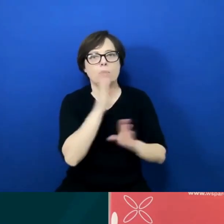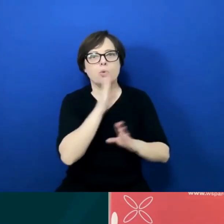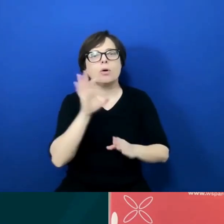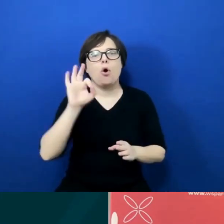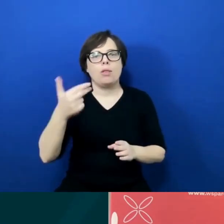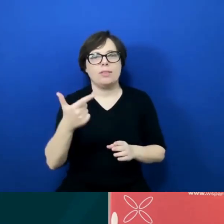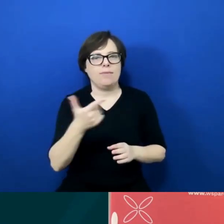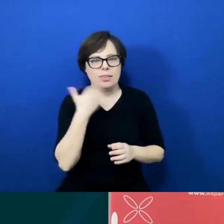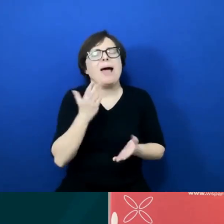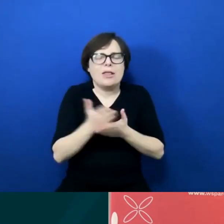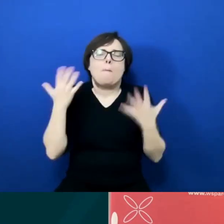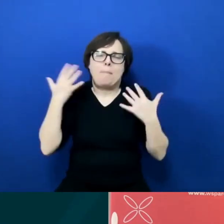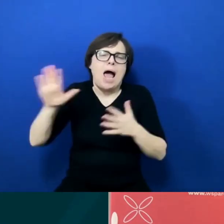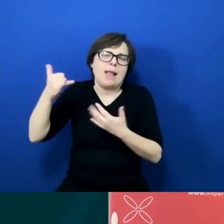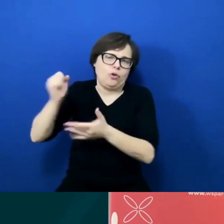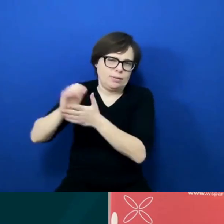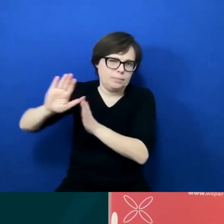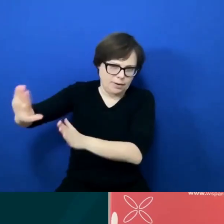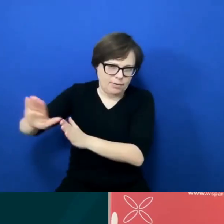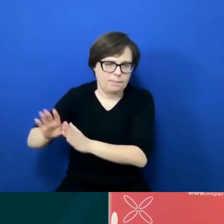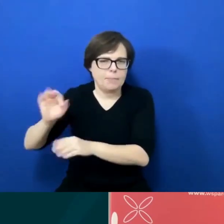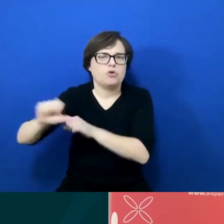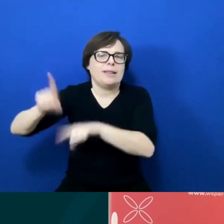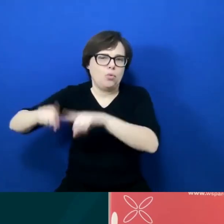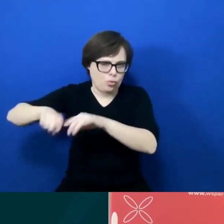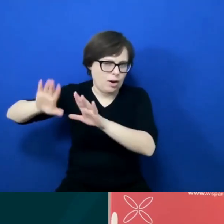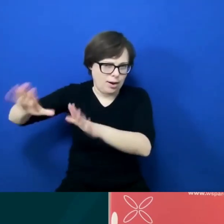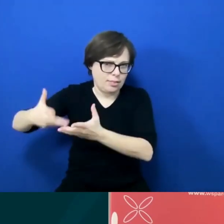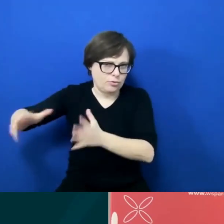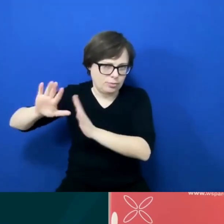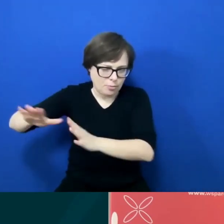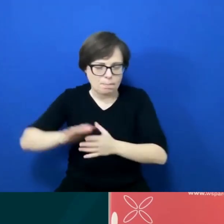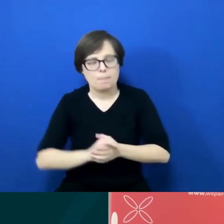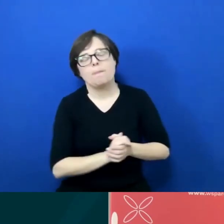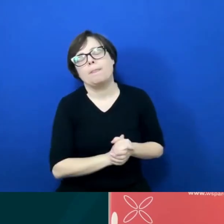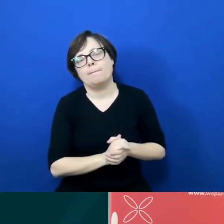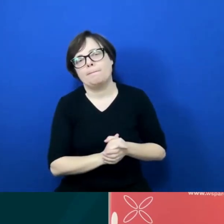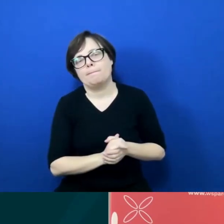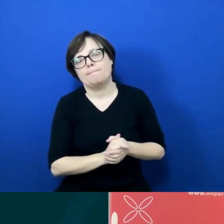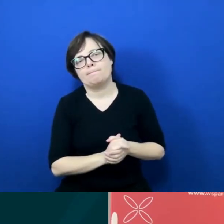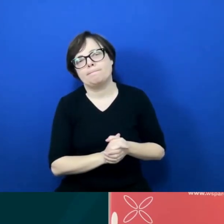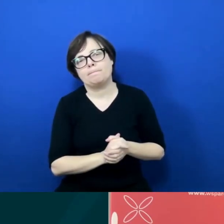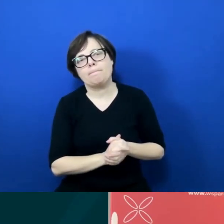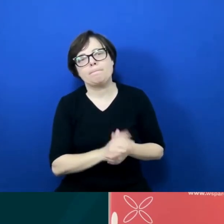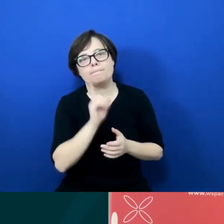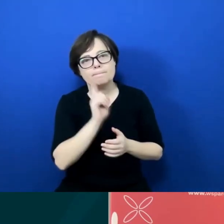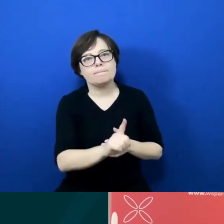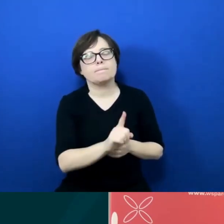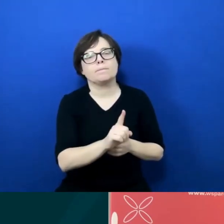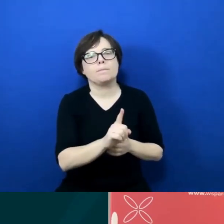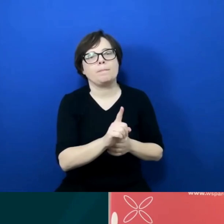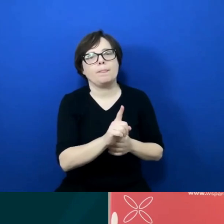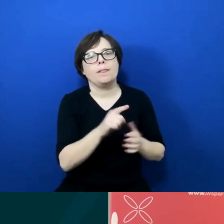is natural soil available, but wherever is no natural soil, we would